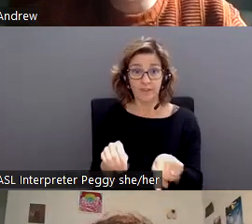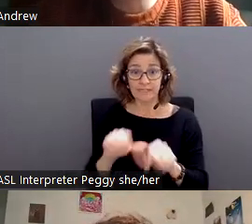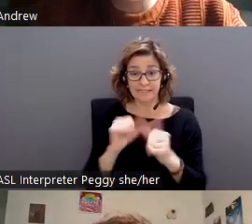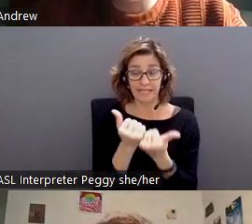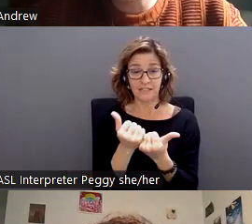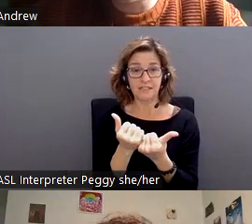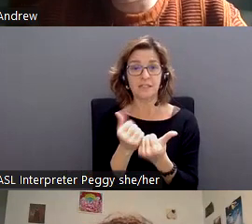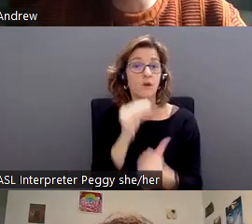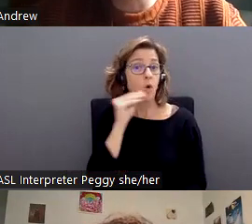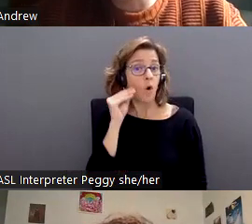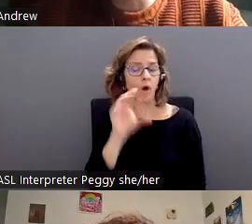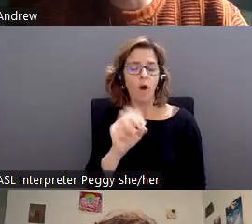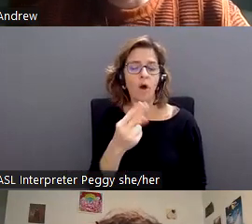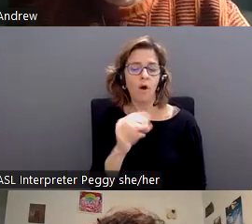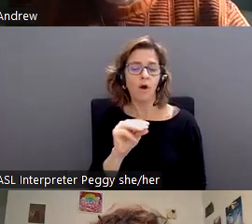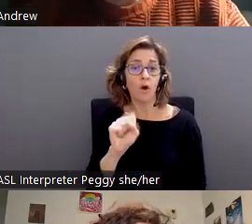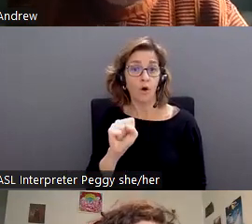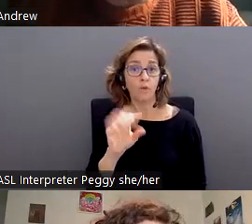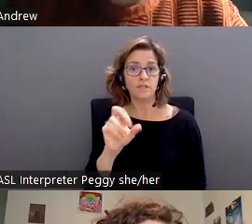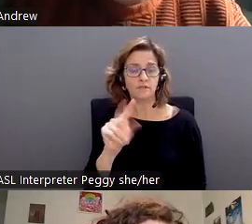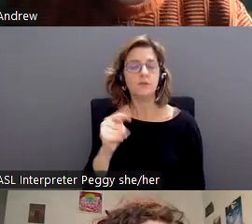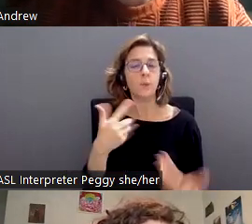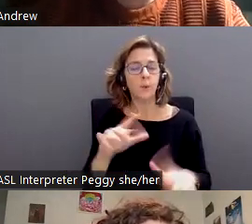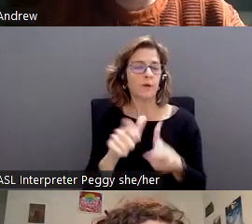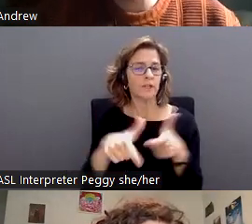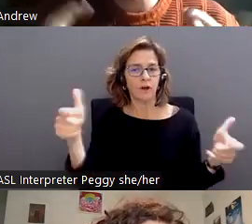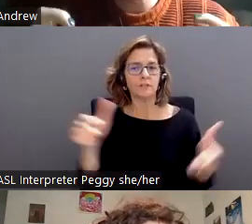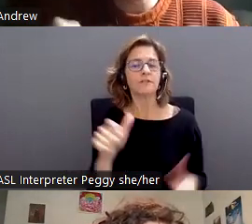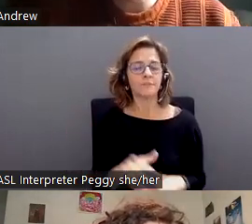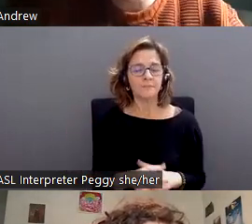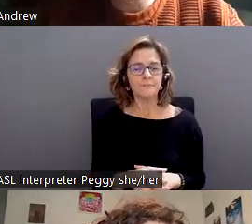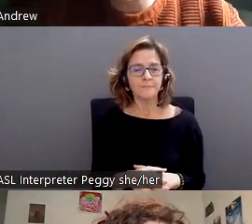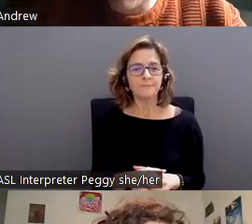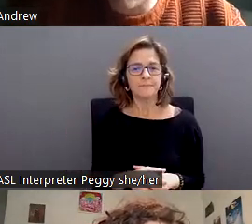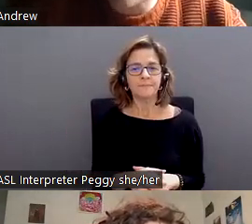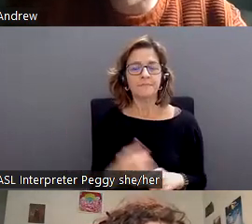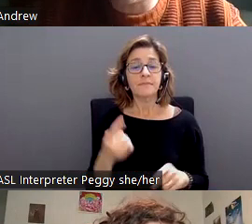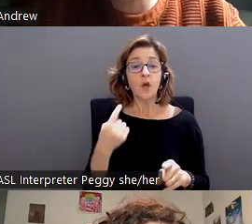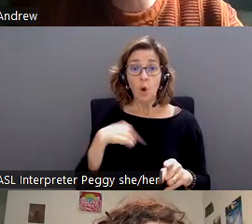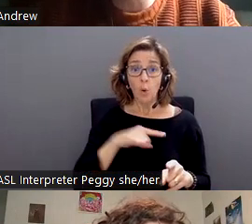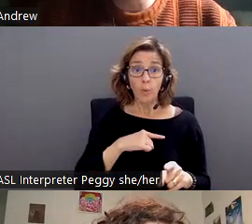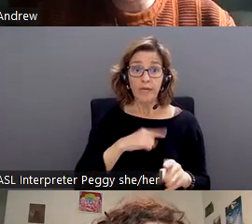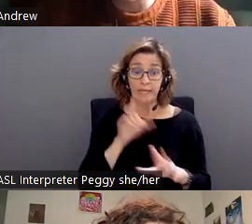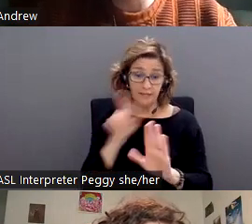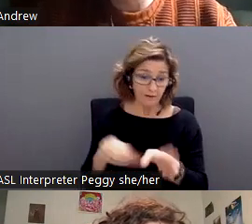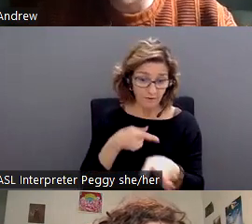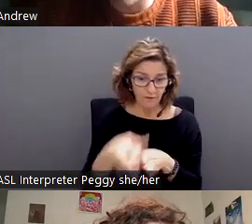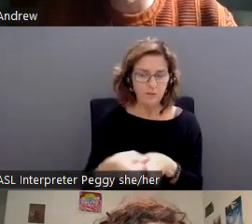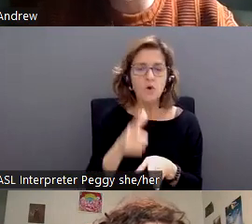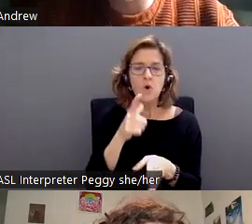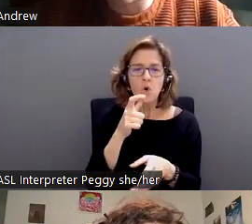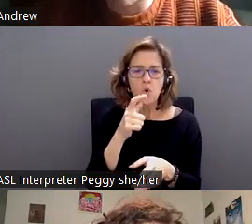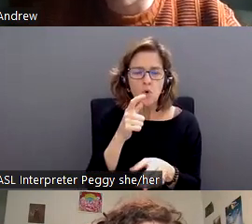imprint in Toronto. We specialize in housing those that are hardest to house, so very low